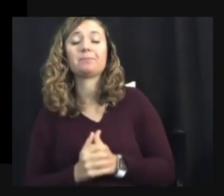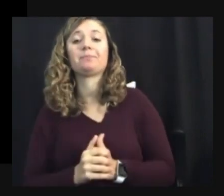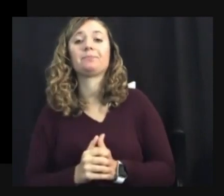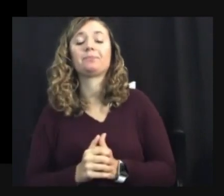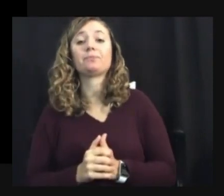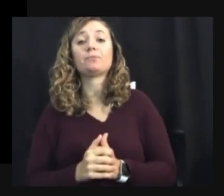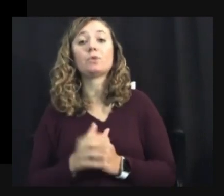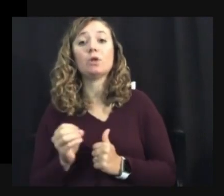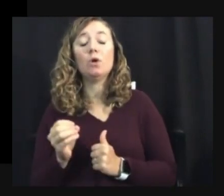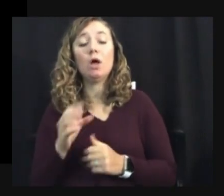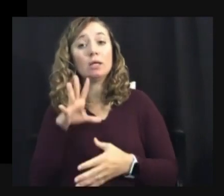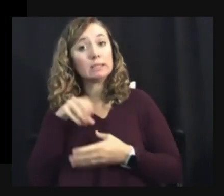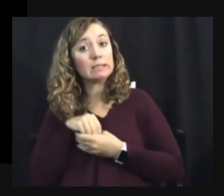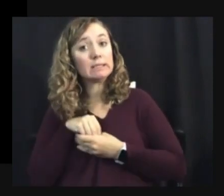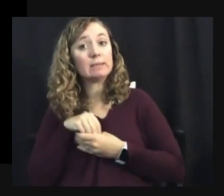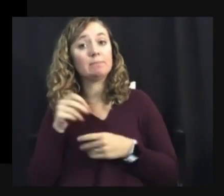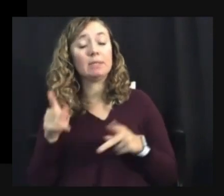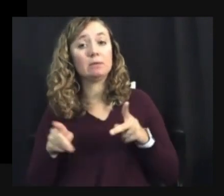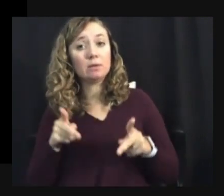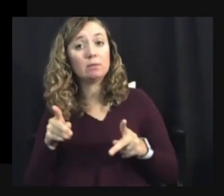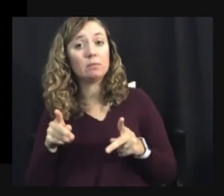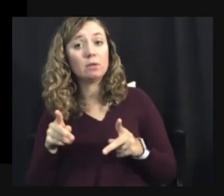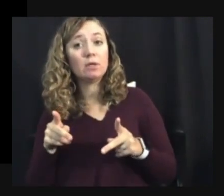autistic people,